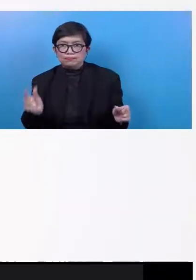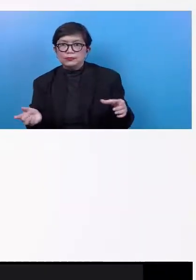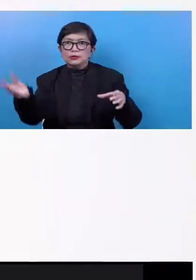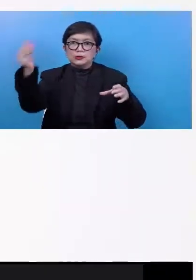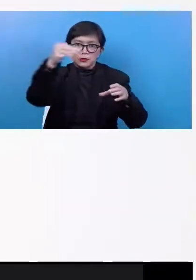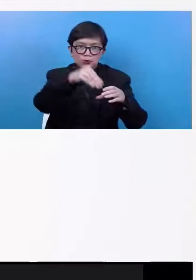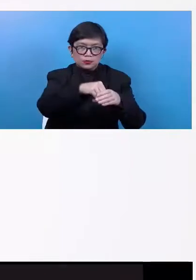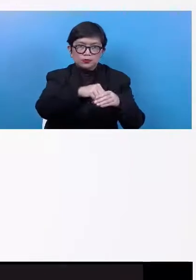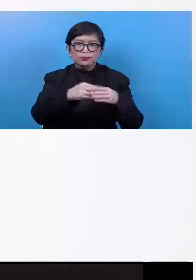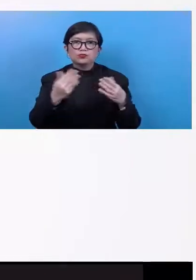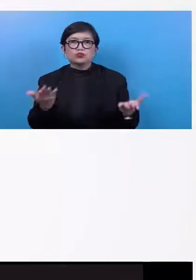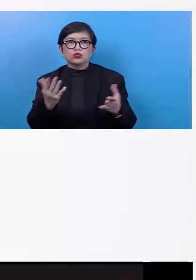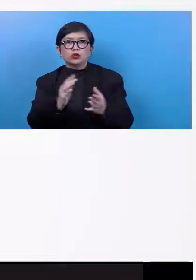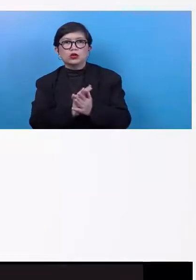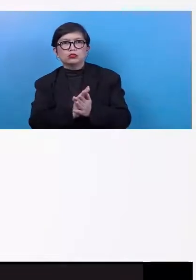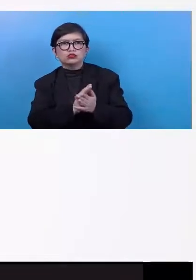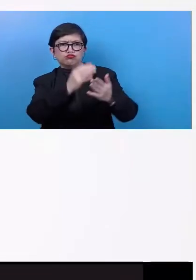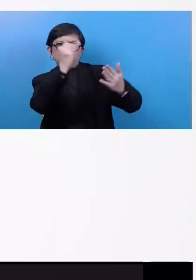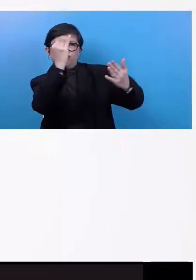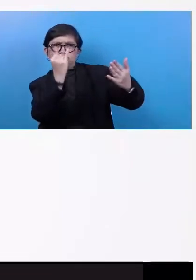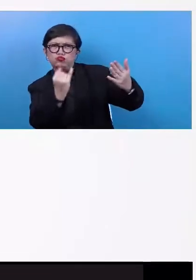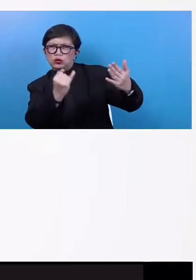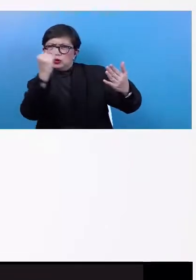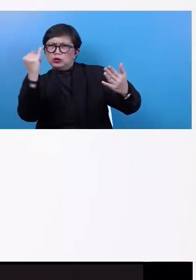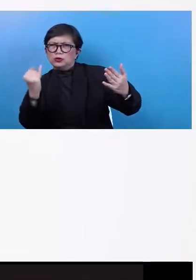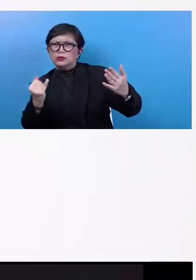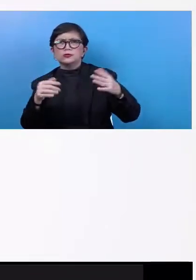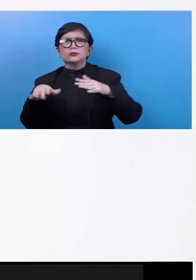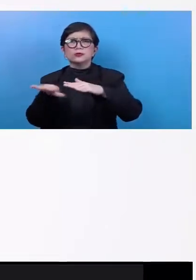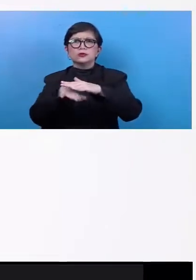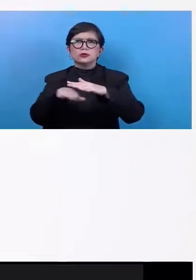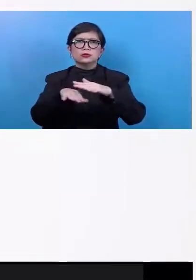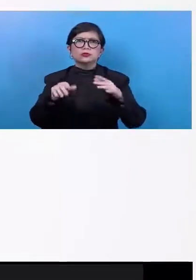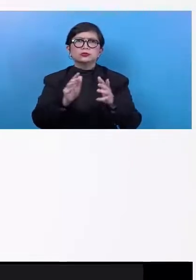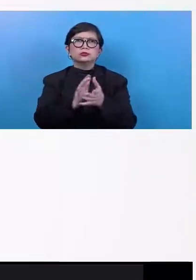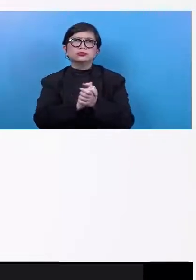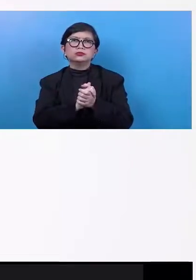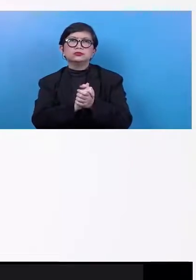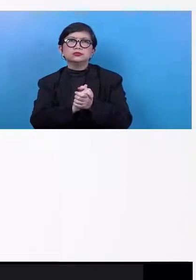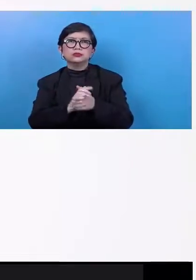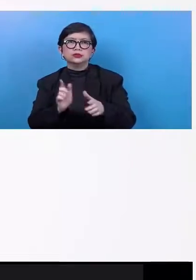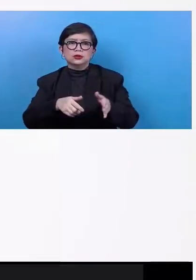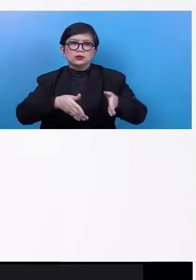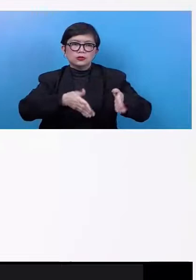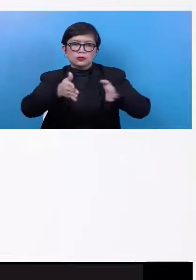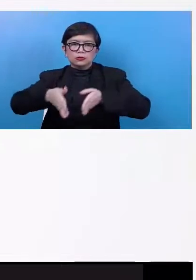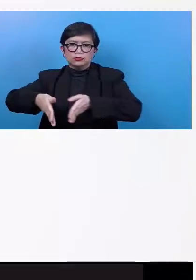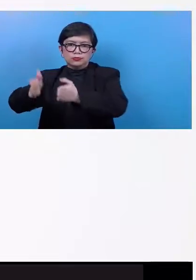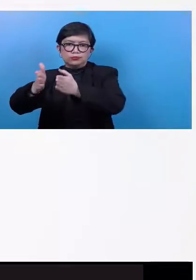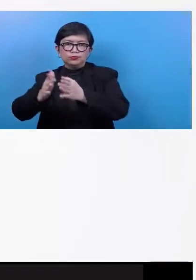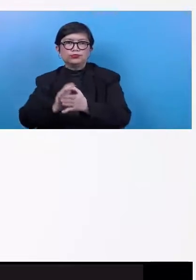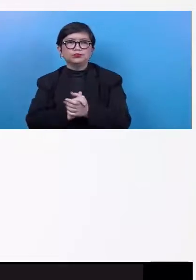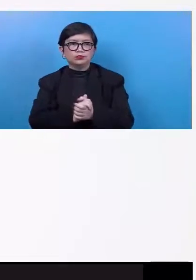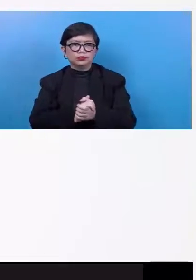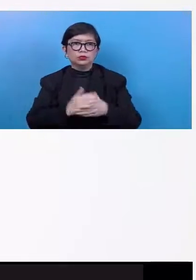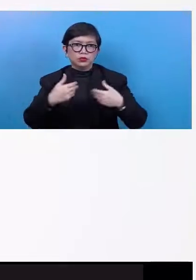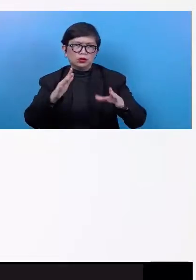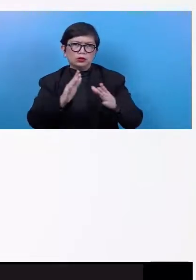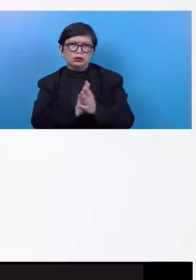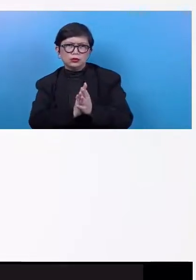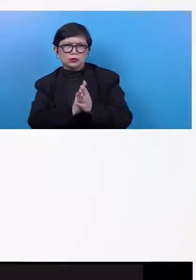the infrastructure. So that design, when the community is actually designing it, as I saw it in many of